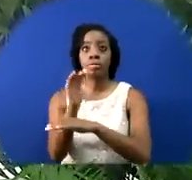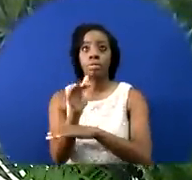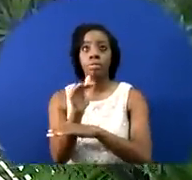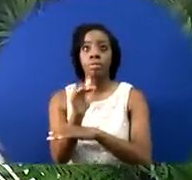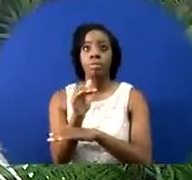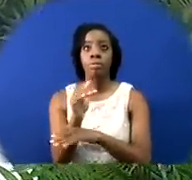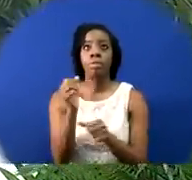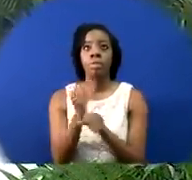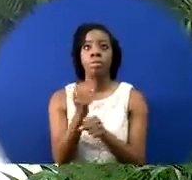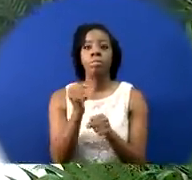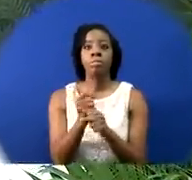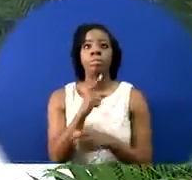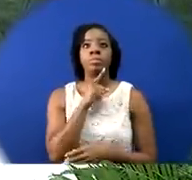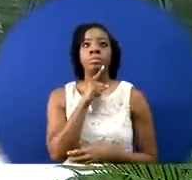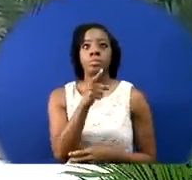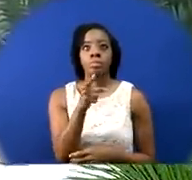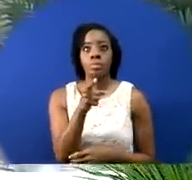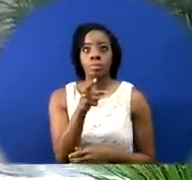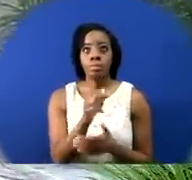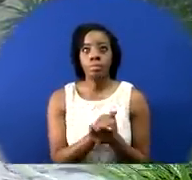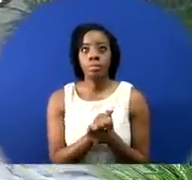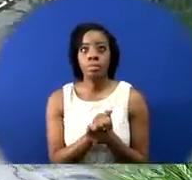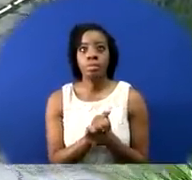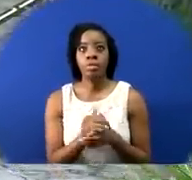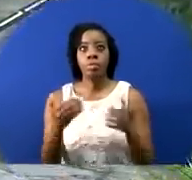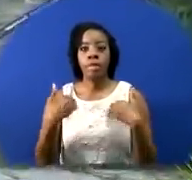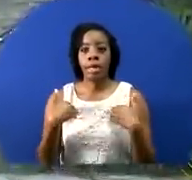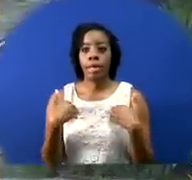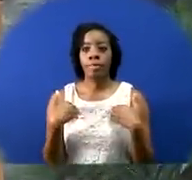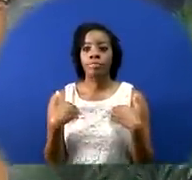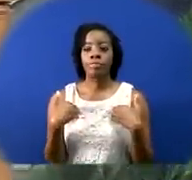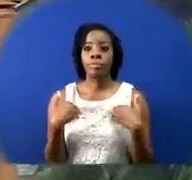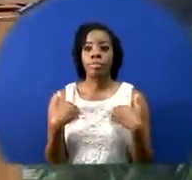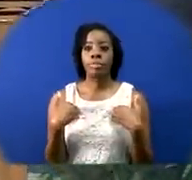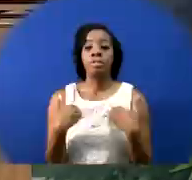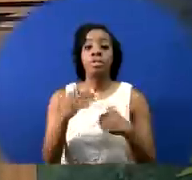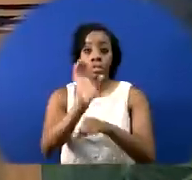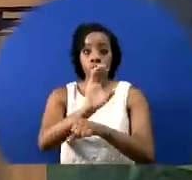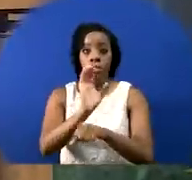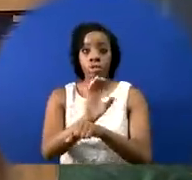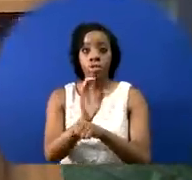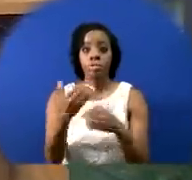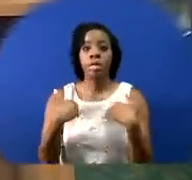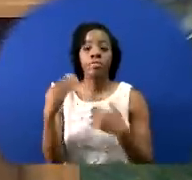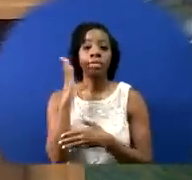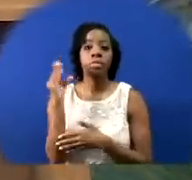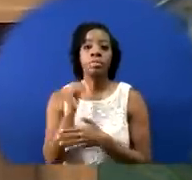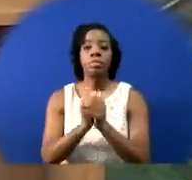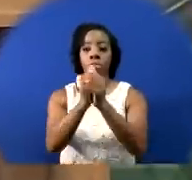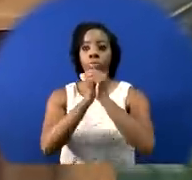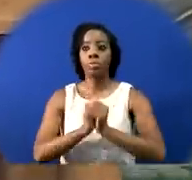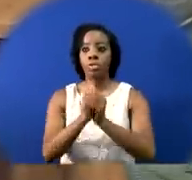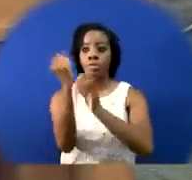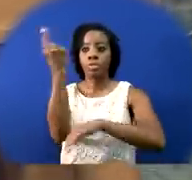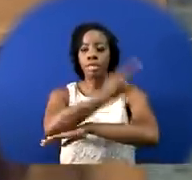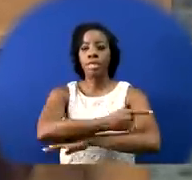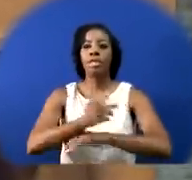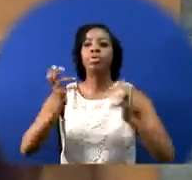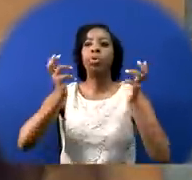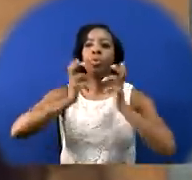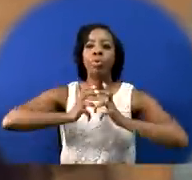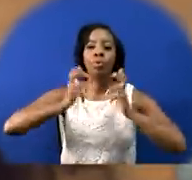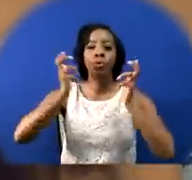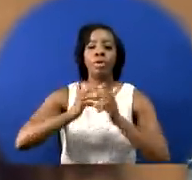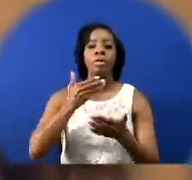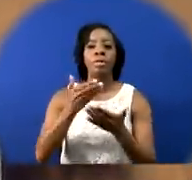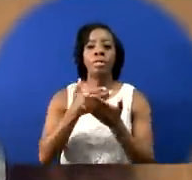we got to make sure that we can let the children have this space. We've had an experience of worship today that is absolutely phenomenal. I thank